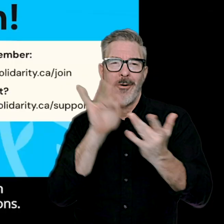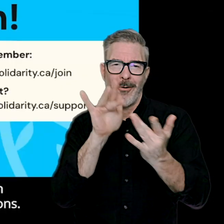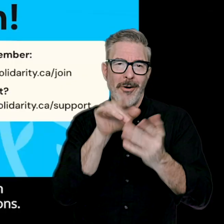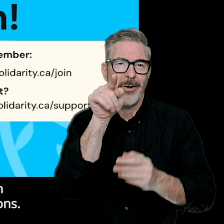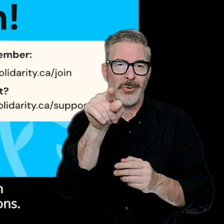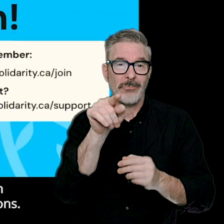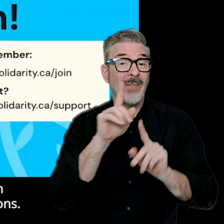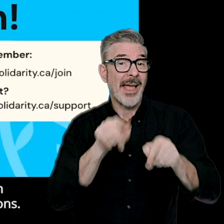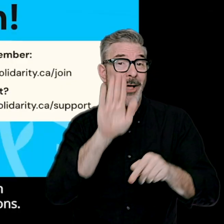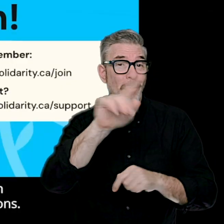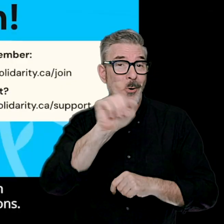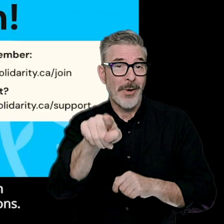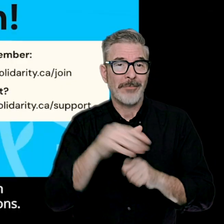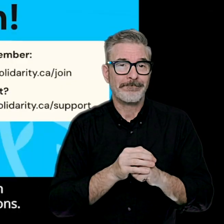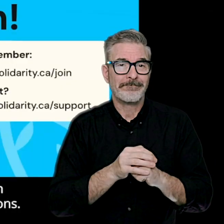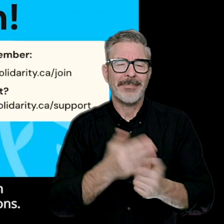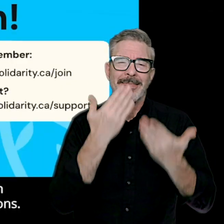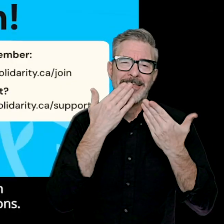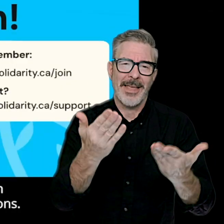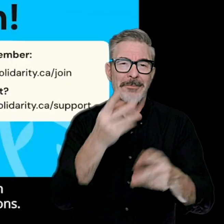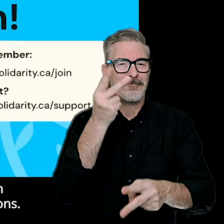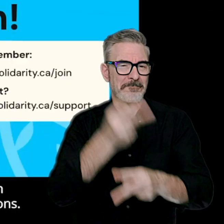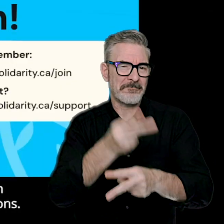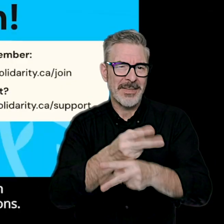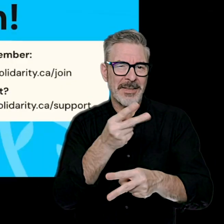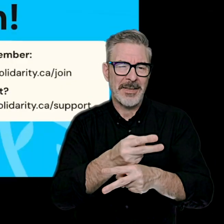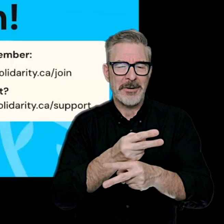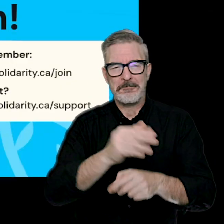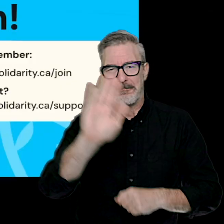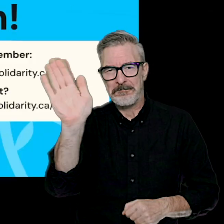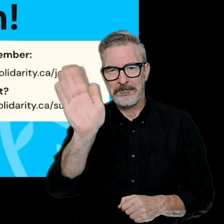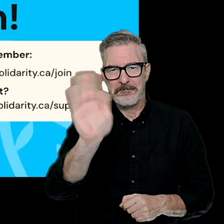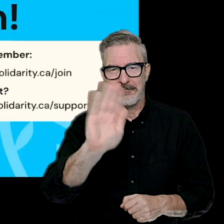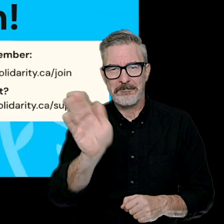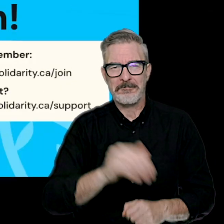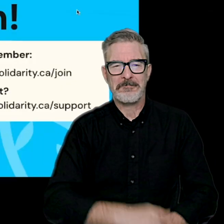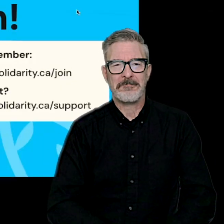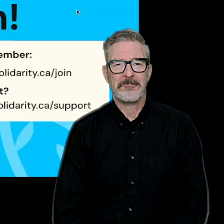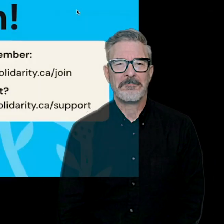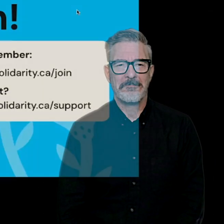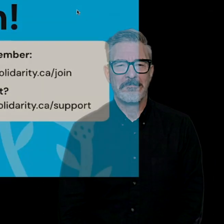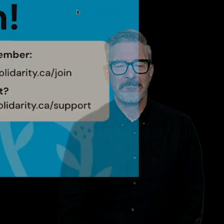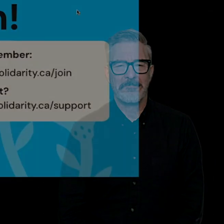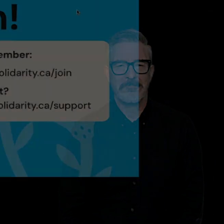workersolidarity.ca/support, and a legal advocate will be in touch with you to answer any of your questions. Thank you. Take care.